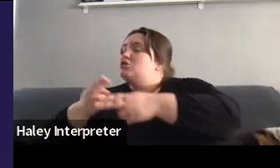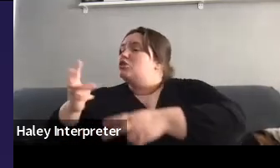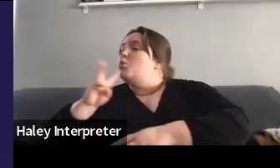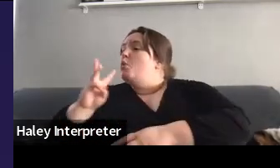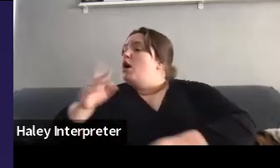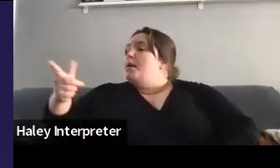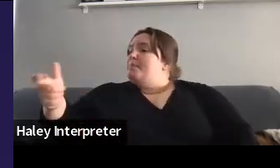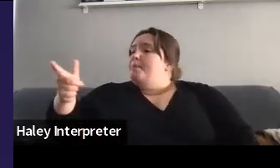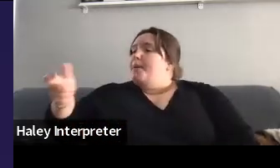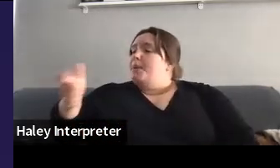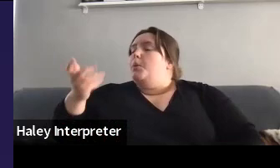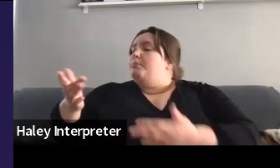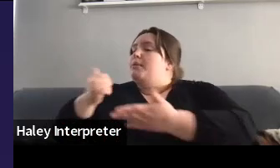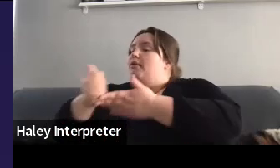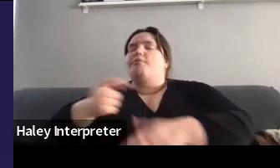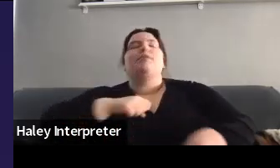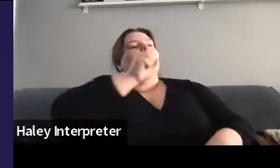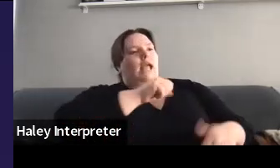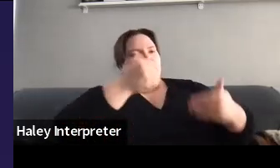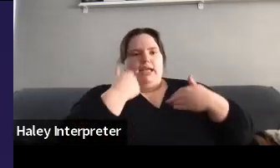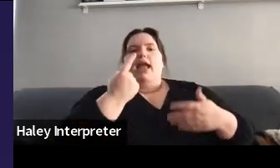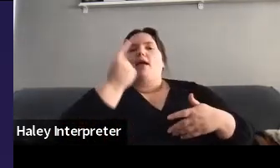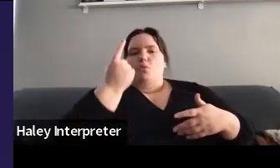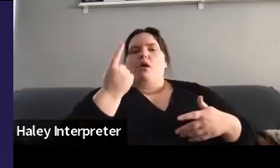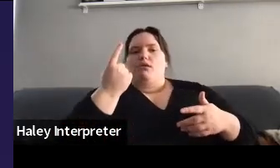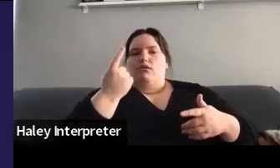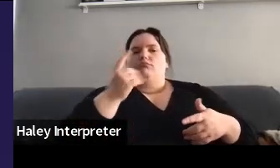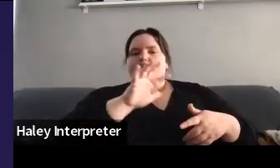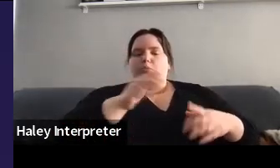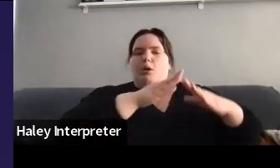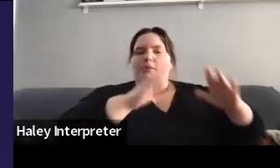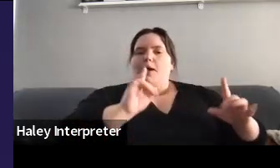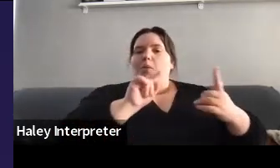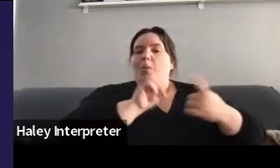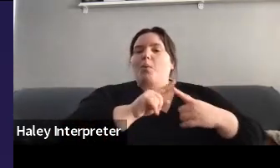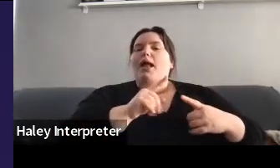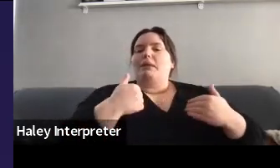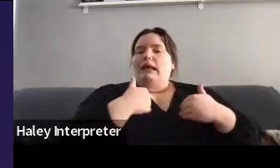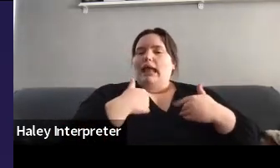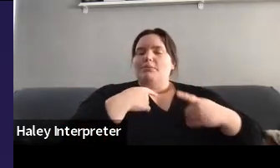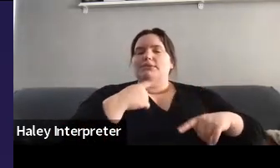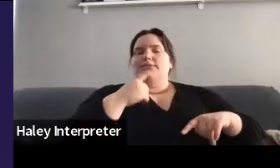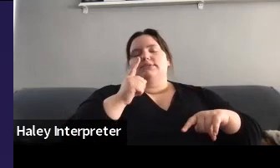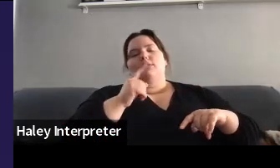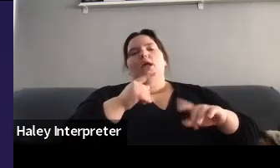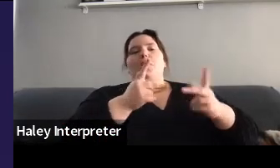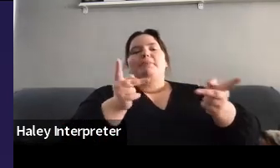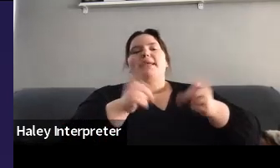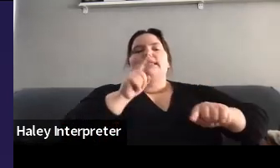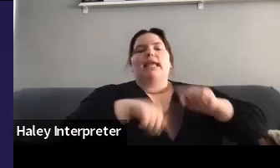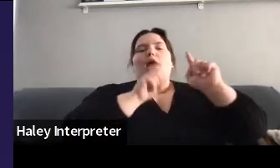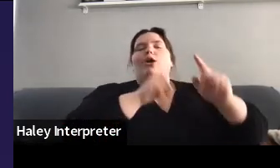help. Yes, I have one of those around my house for when my animals are places they shouldn't be.